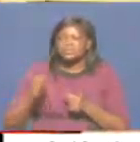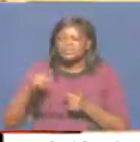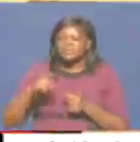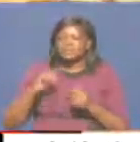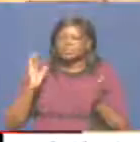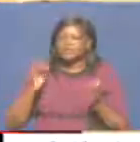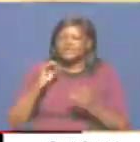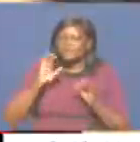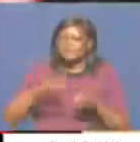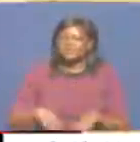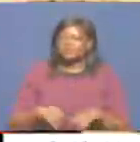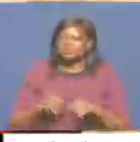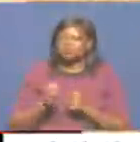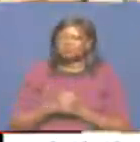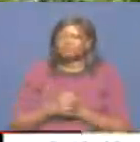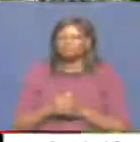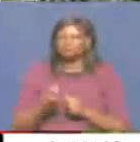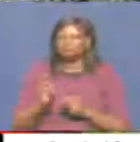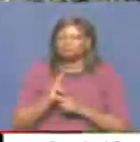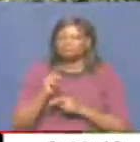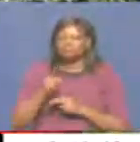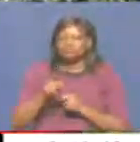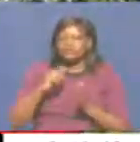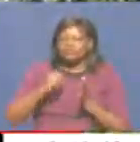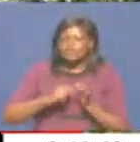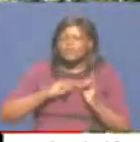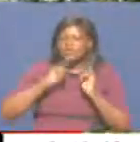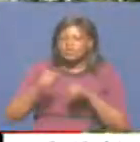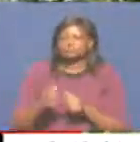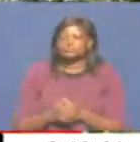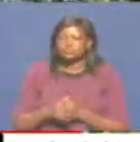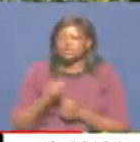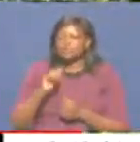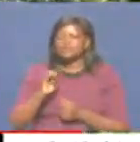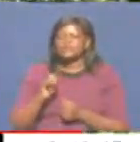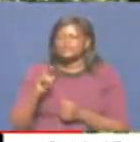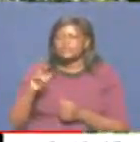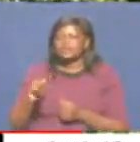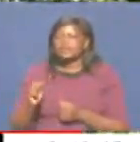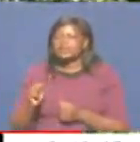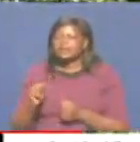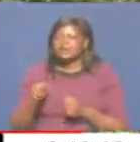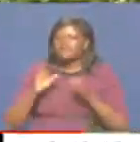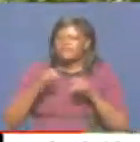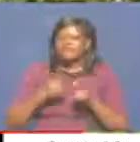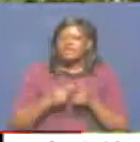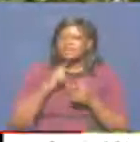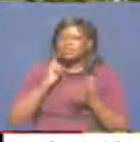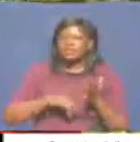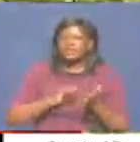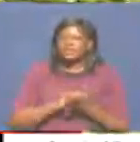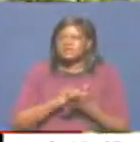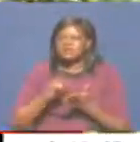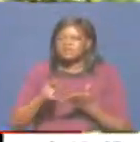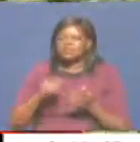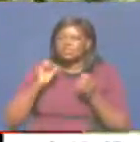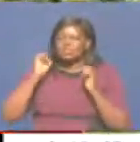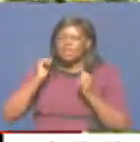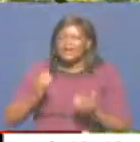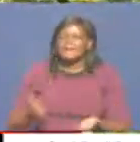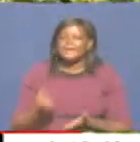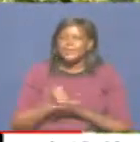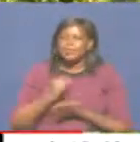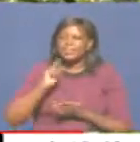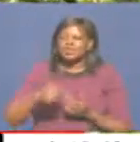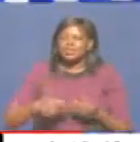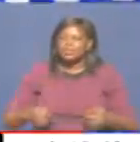farmers to take advantage of the factory by going into aloe vera farming. He further states the factory will be able to employ 1,000 youth